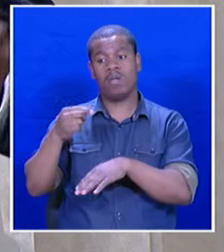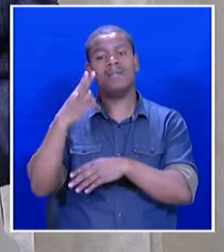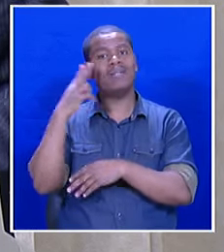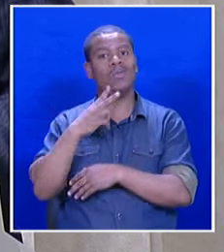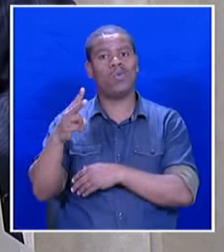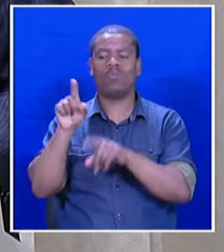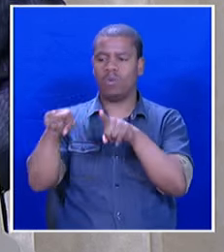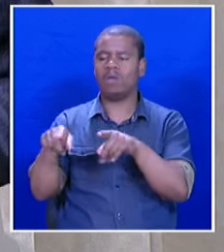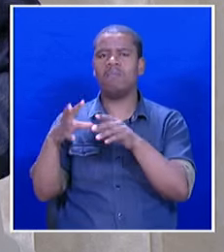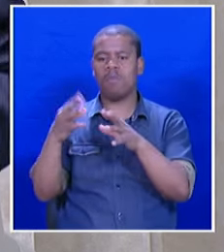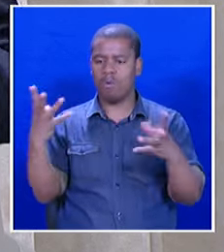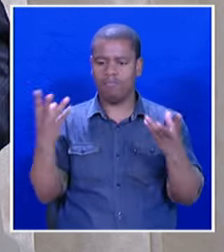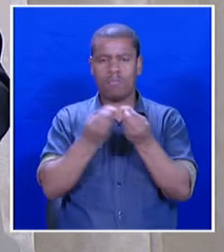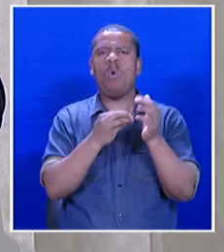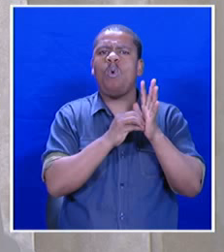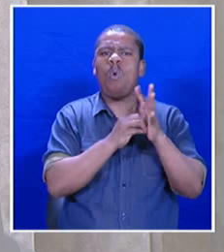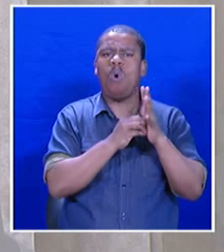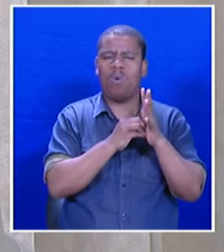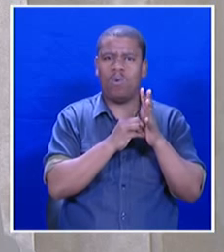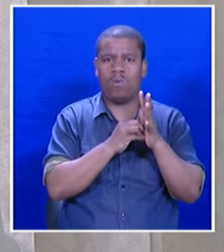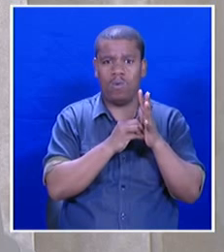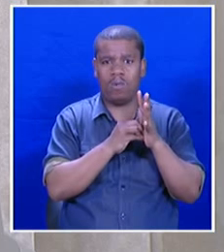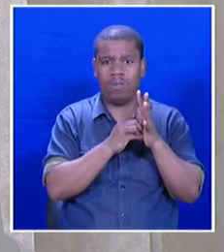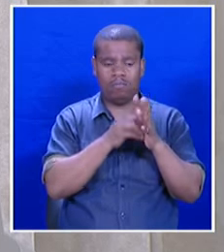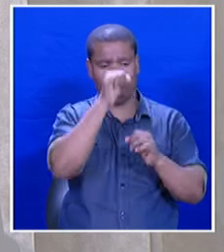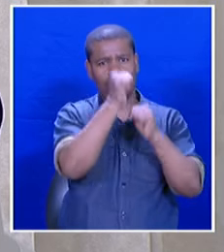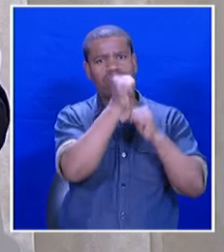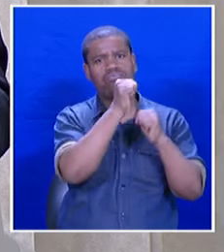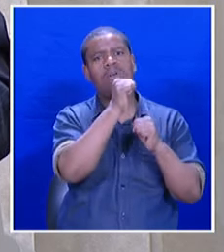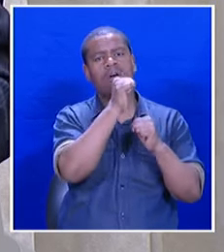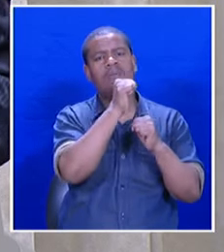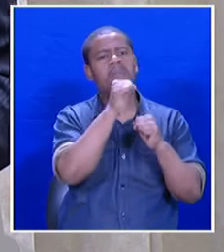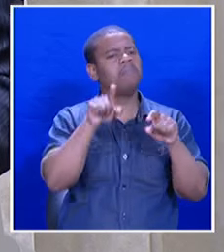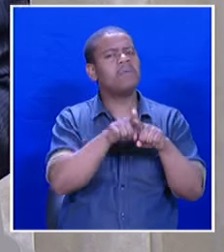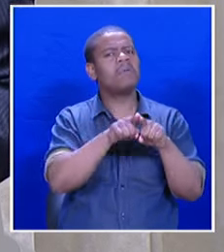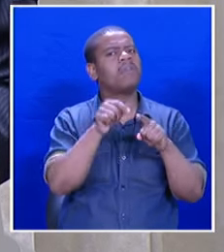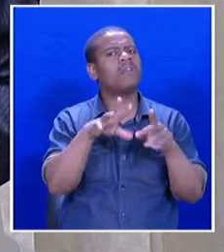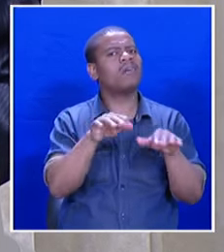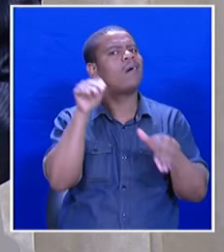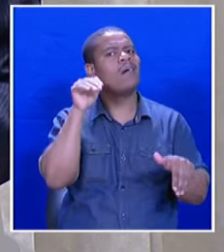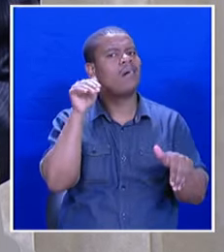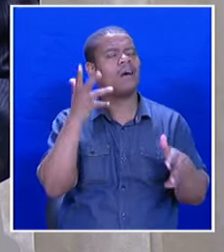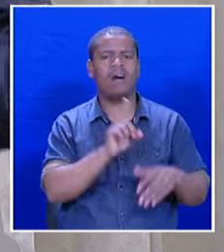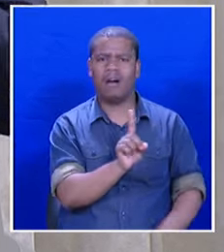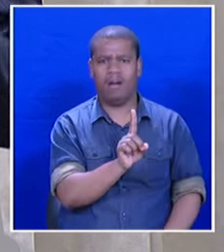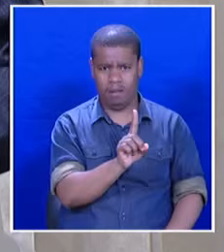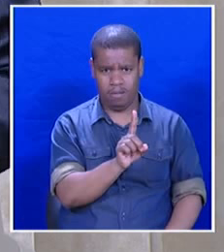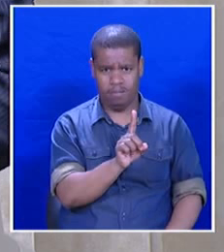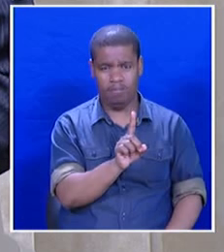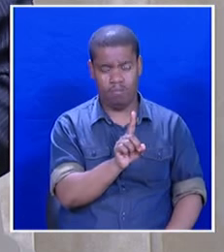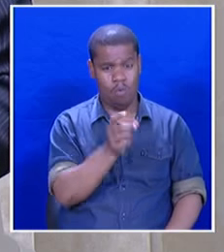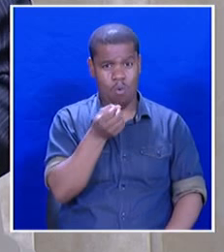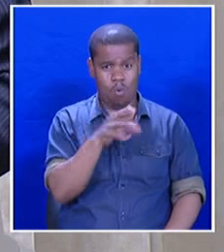cogeneration. Issue of cogeneration is not a smoke screen. It's not anything that you're talking about. It